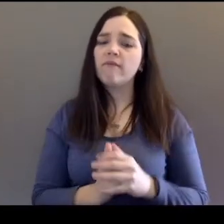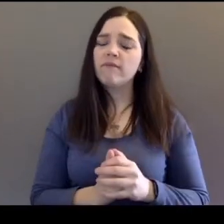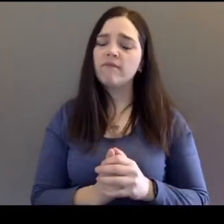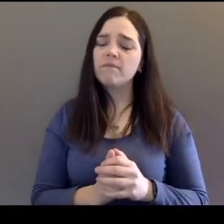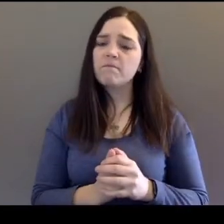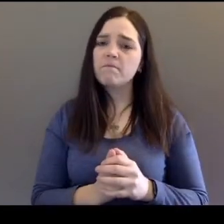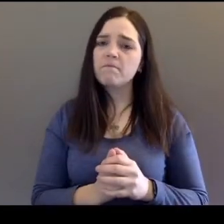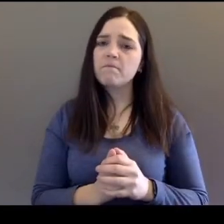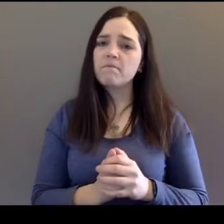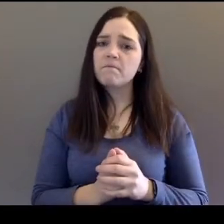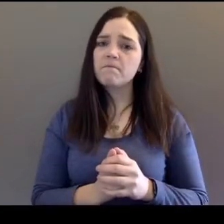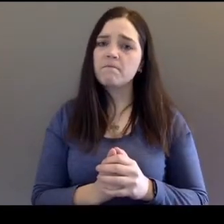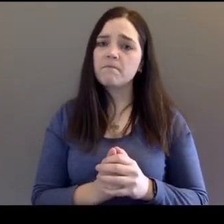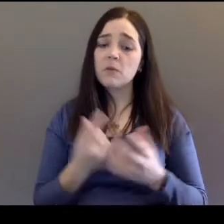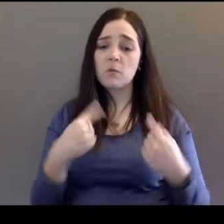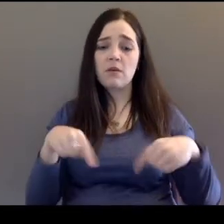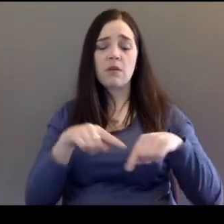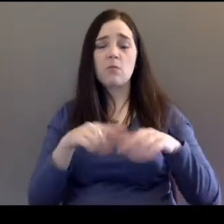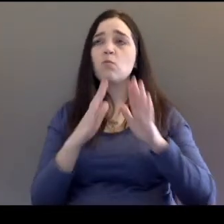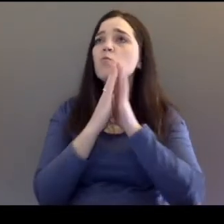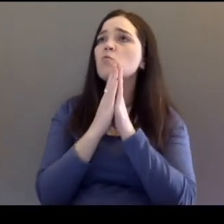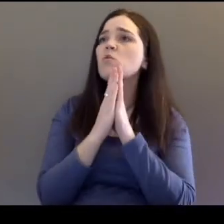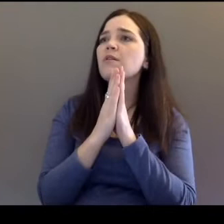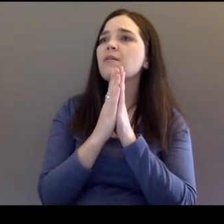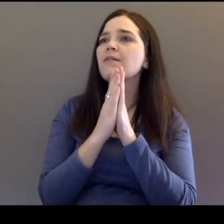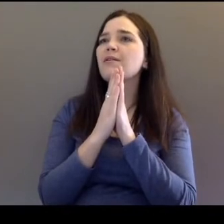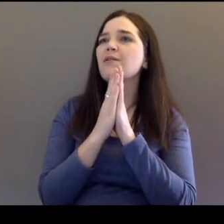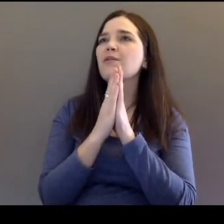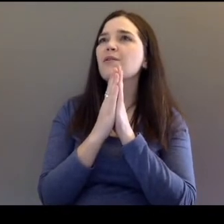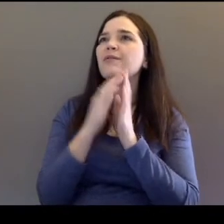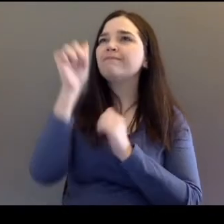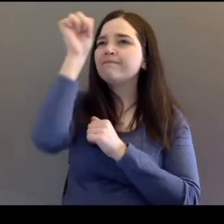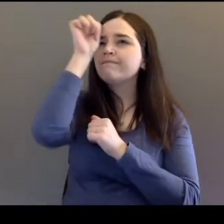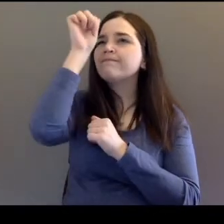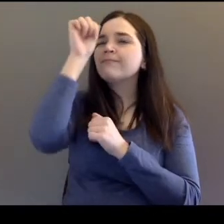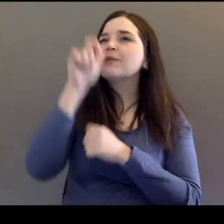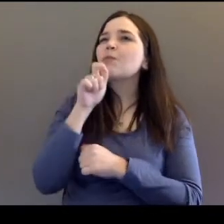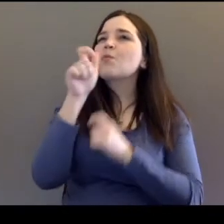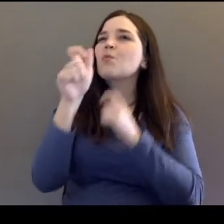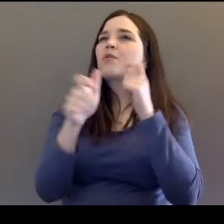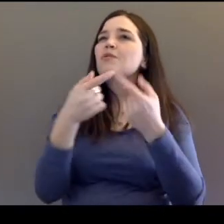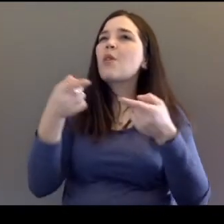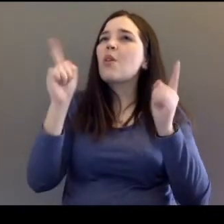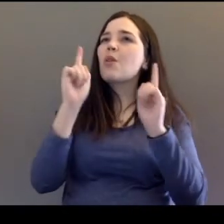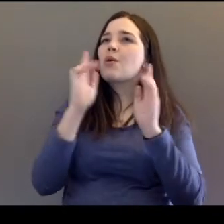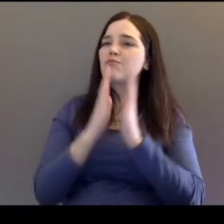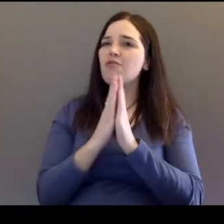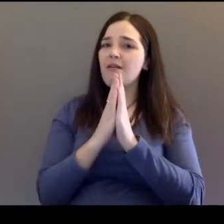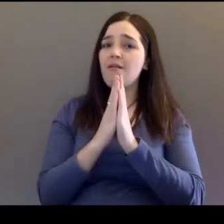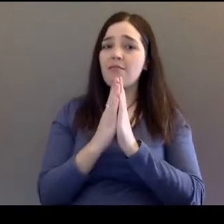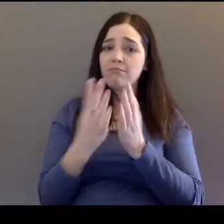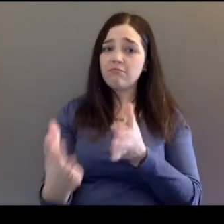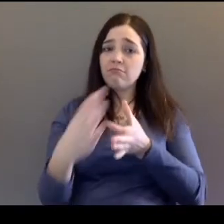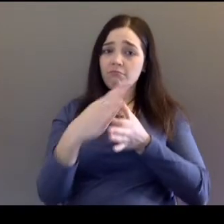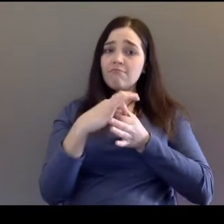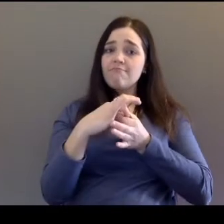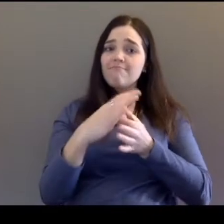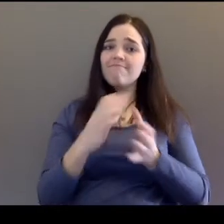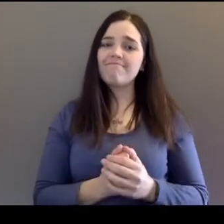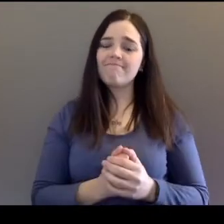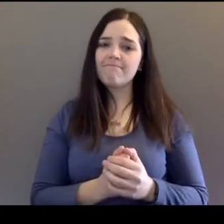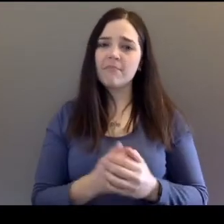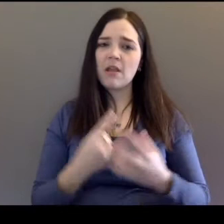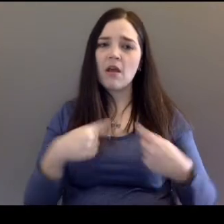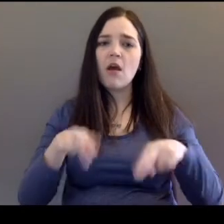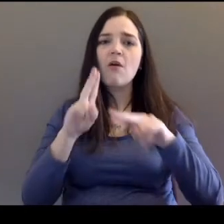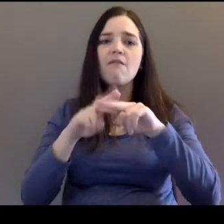And so we come and we pray those familiar words of the Lord's Prayer. Pray along with me.